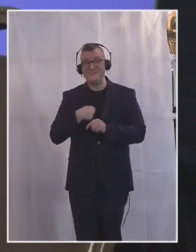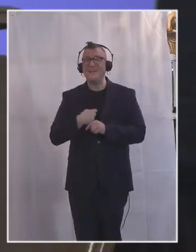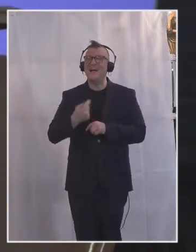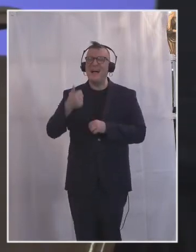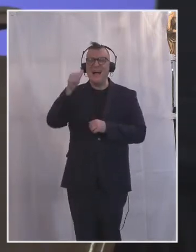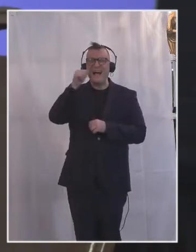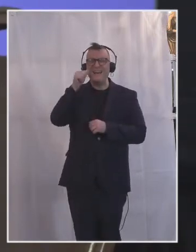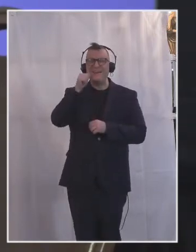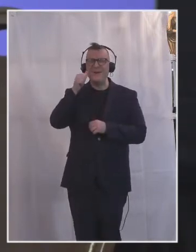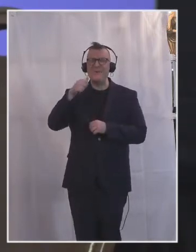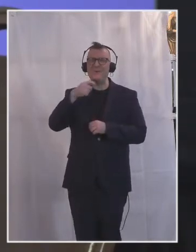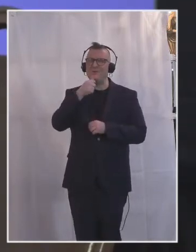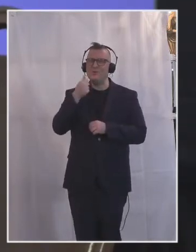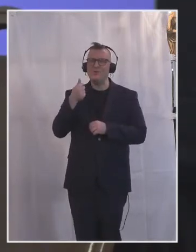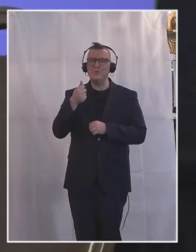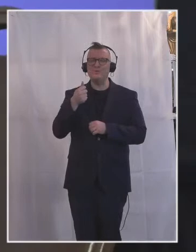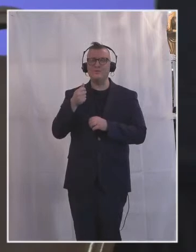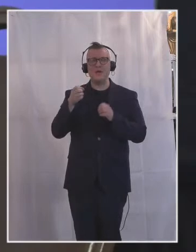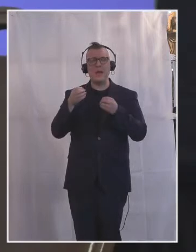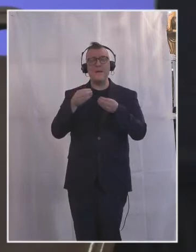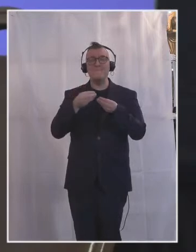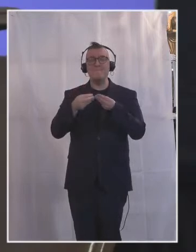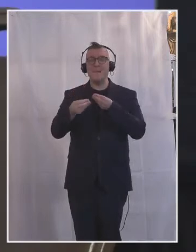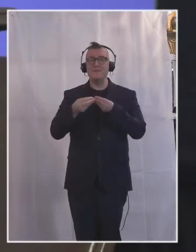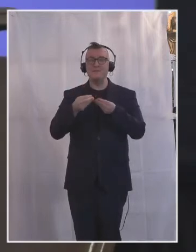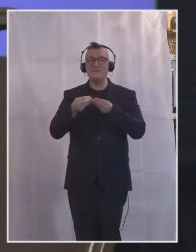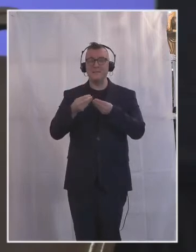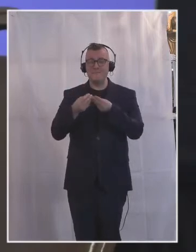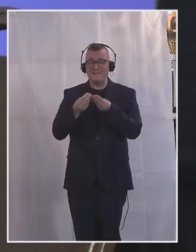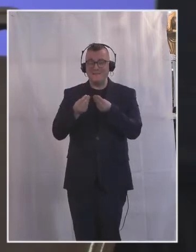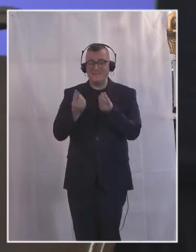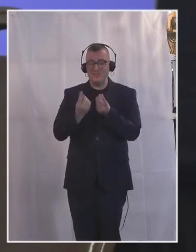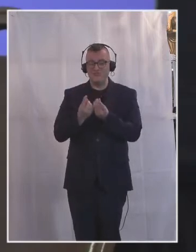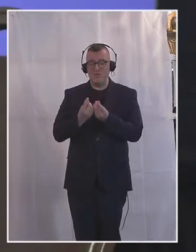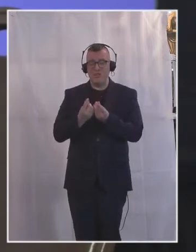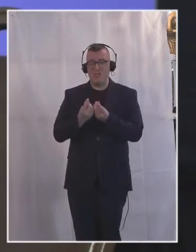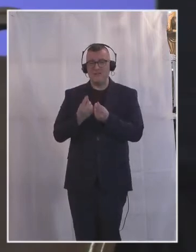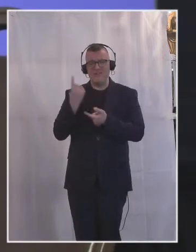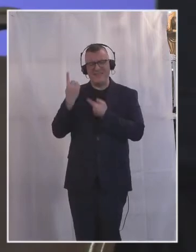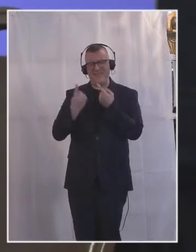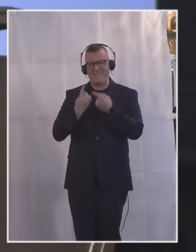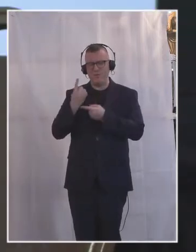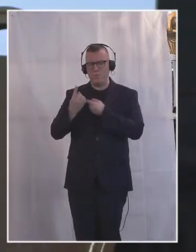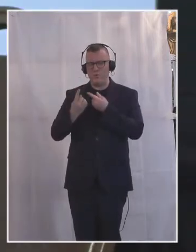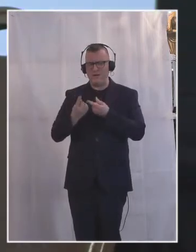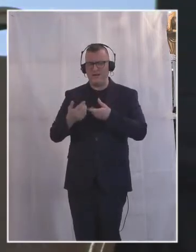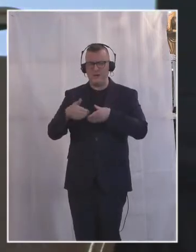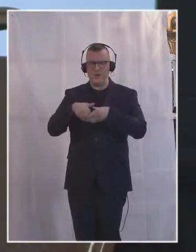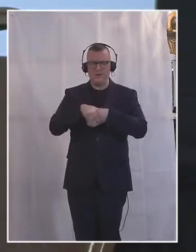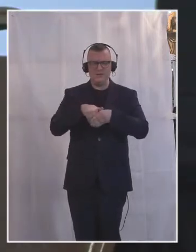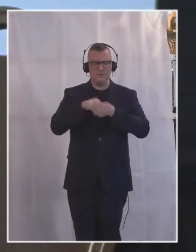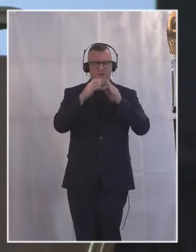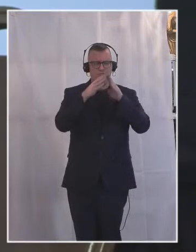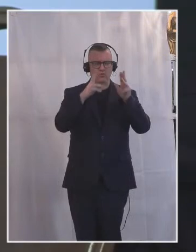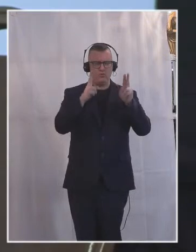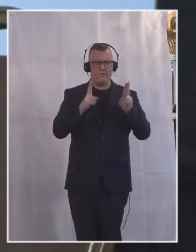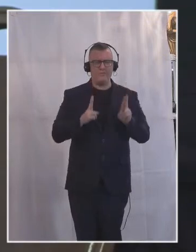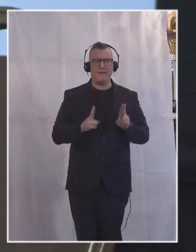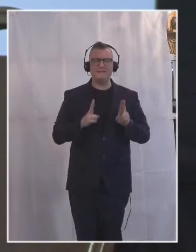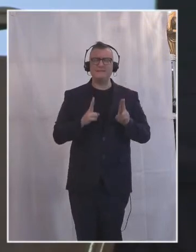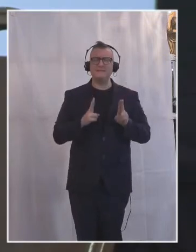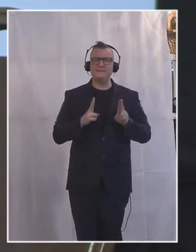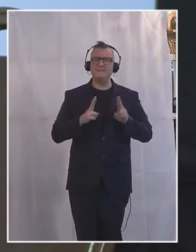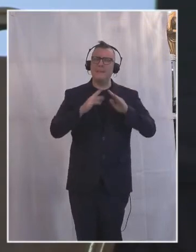use elastomeric polymeric materials, and I knew that if we developed those materials, we could then integrate the roofing panels right into the roofing